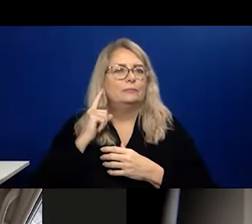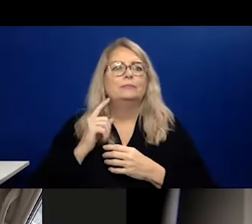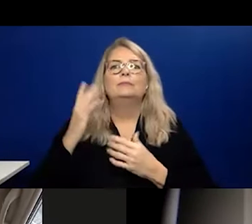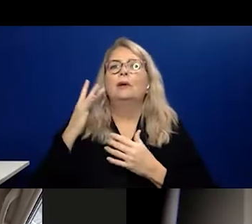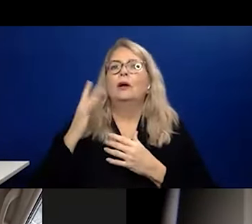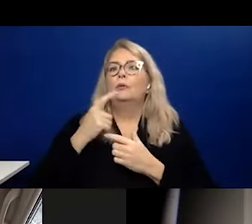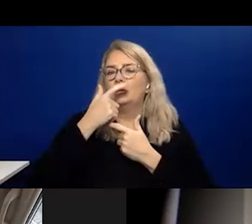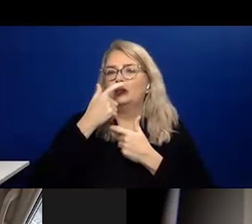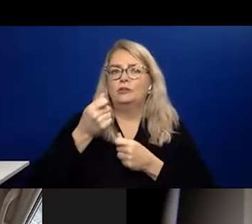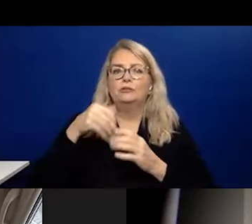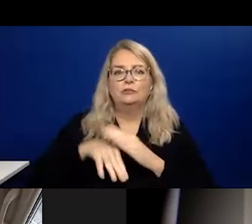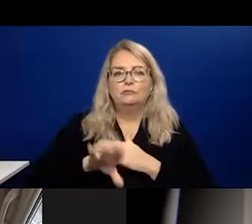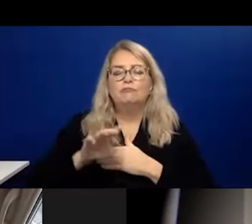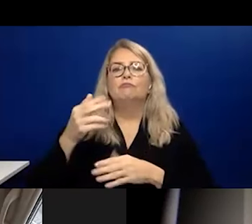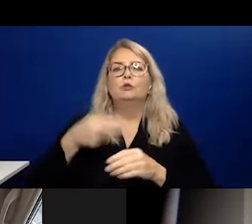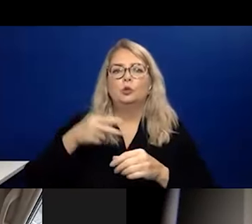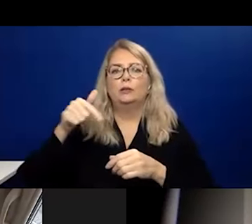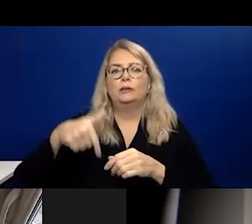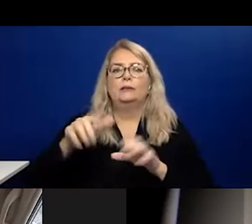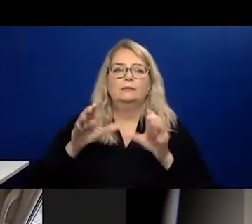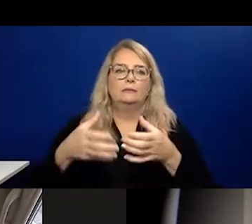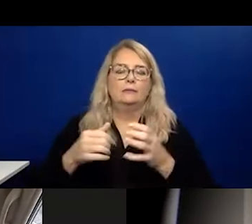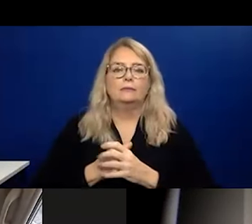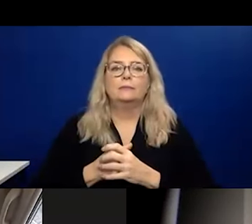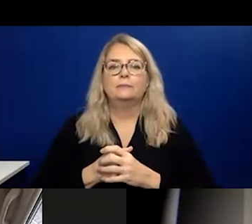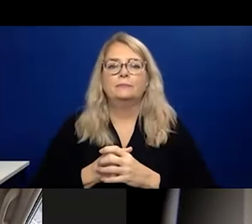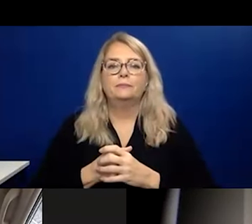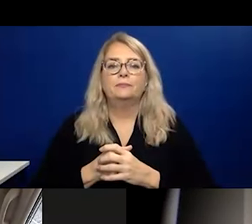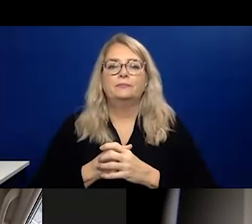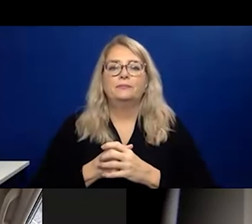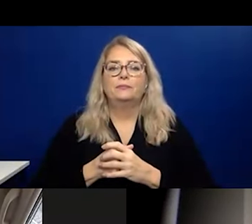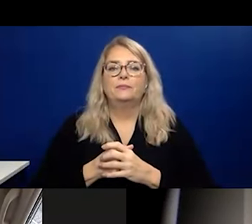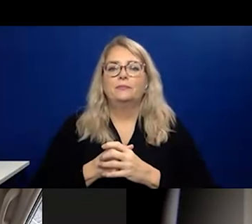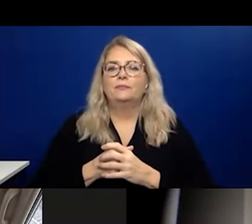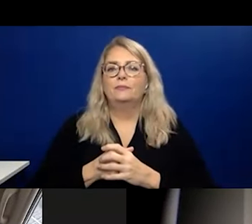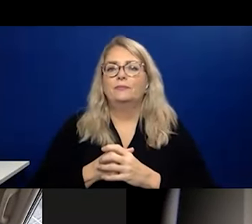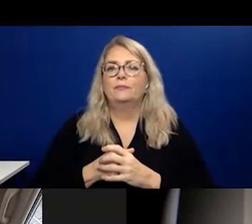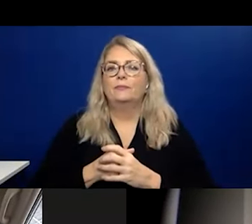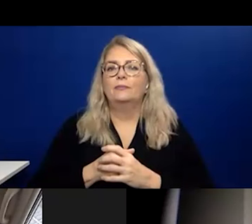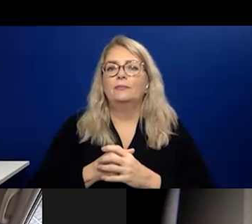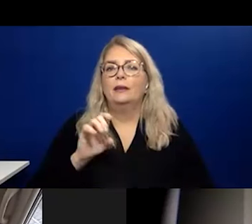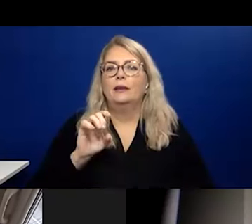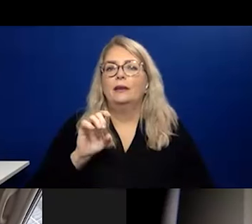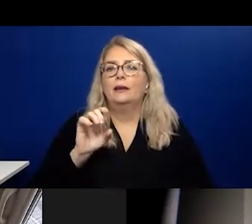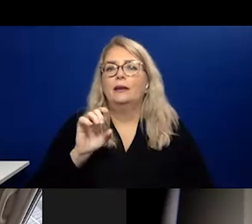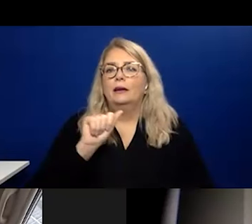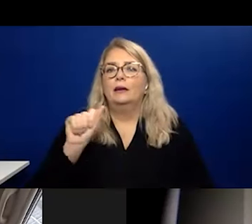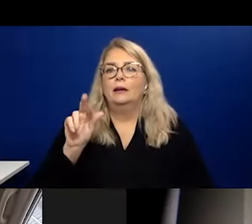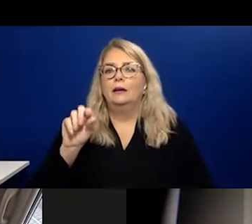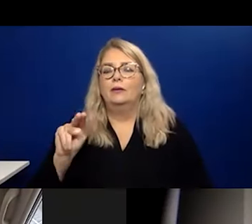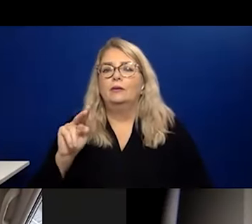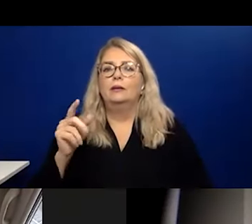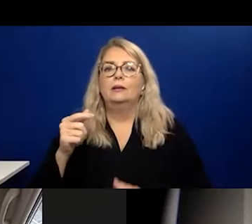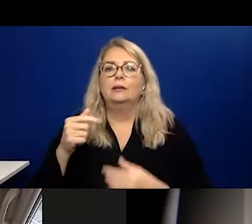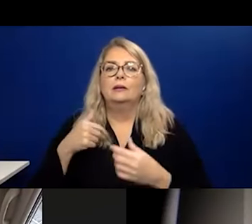go to the Zoom folks. Yeah, we'll start. All right, Aaron. My name is Aaron Pankratz. I'm from Todd Martinez's